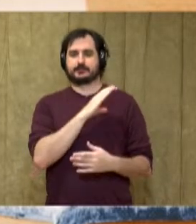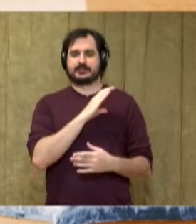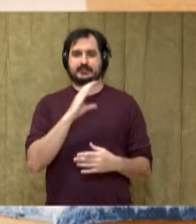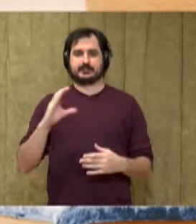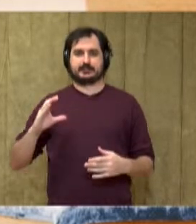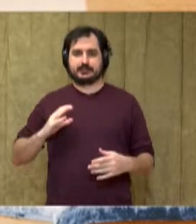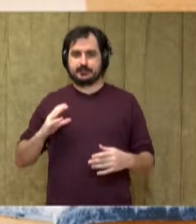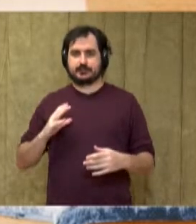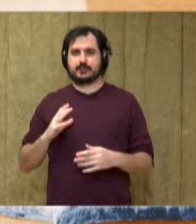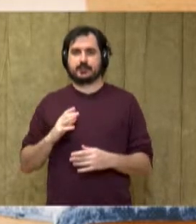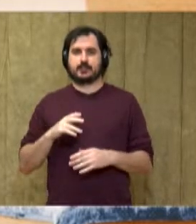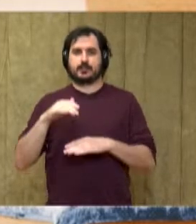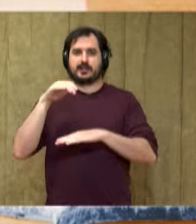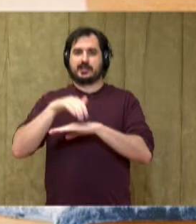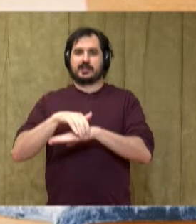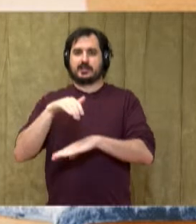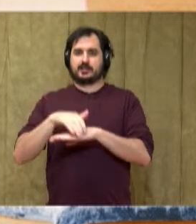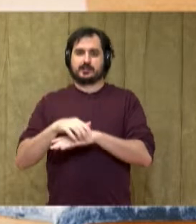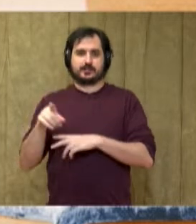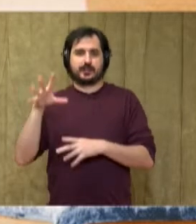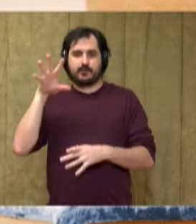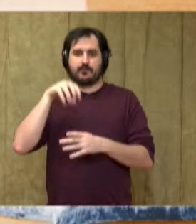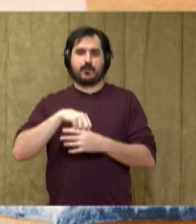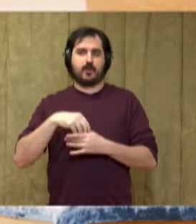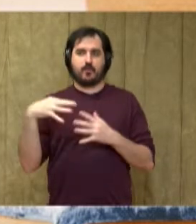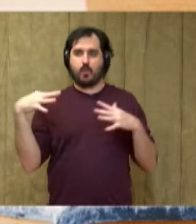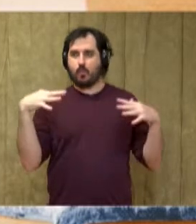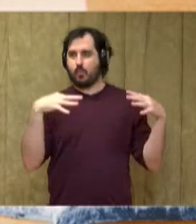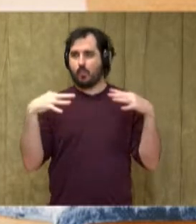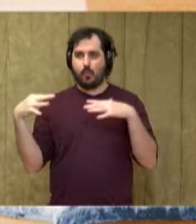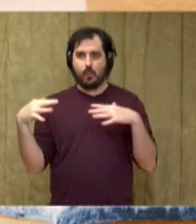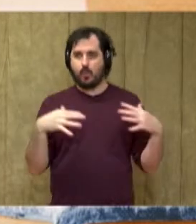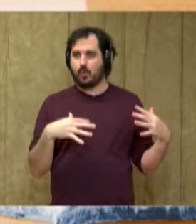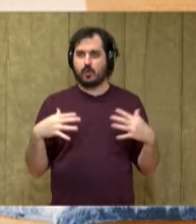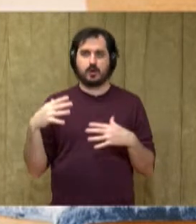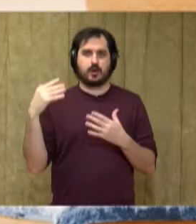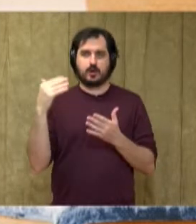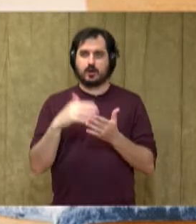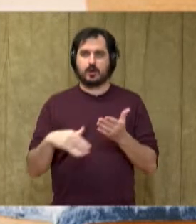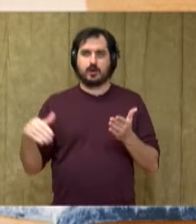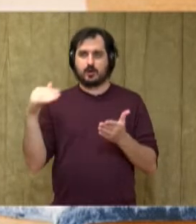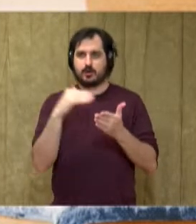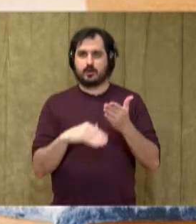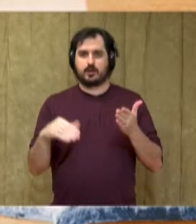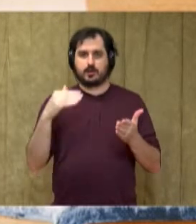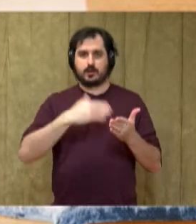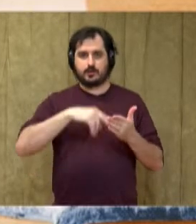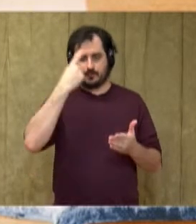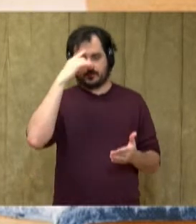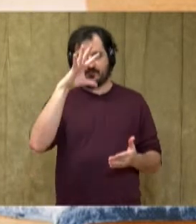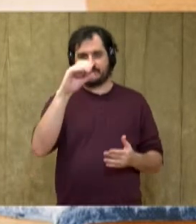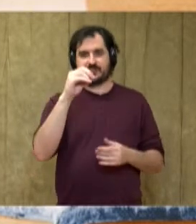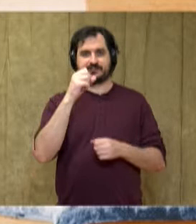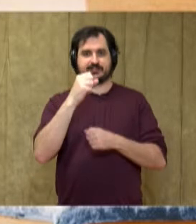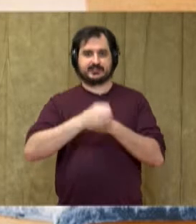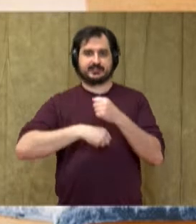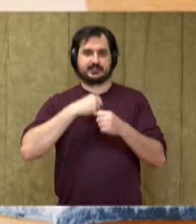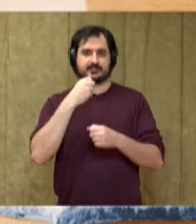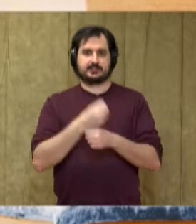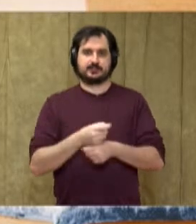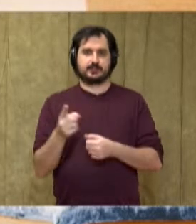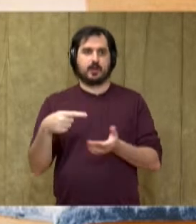for 50 years and was drowning in debt. They owed a lot of people money. Over in